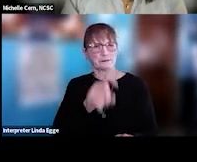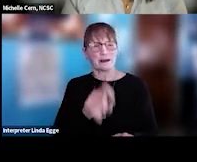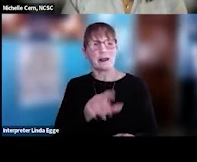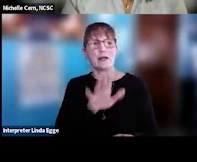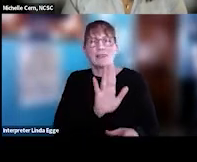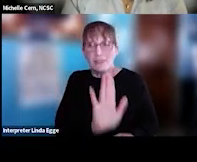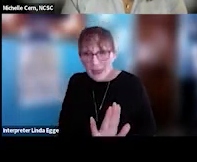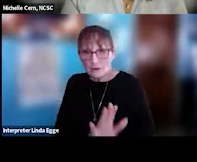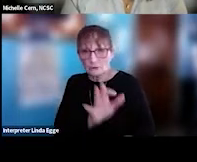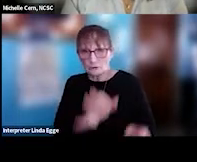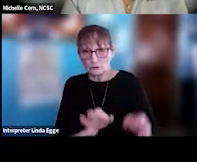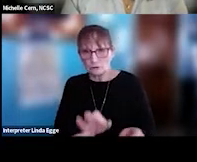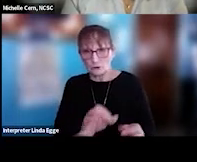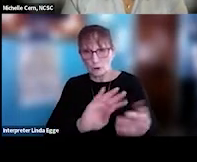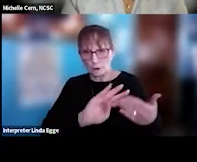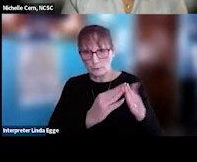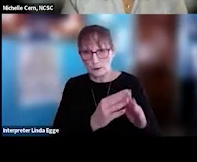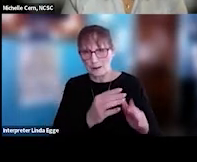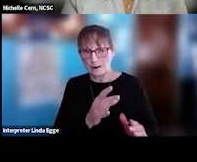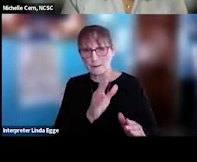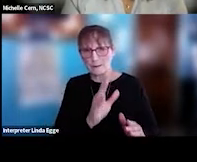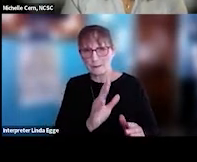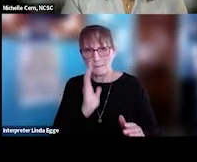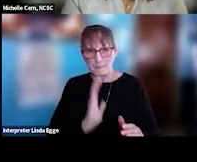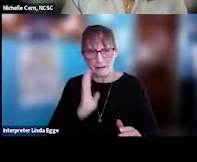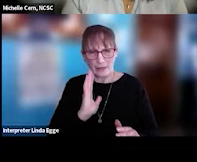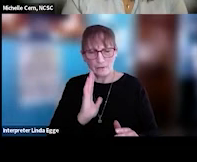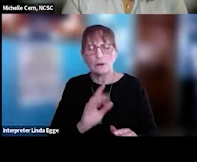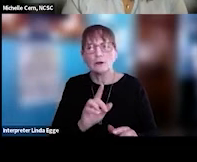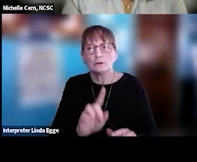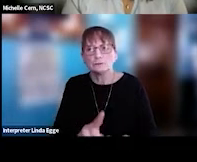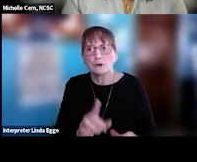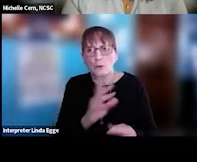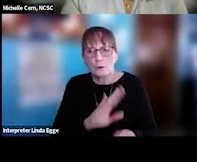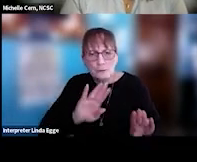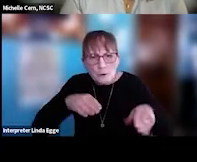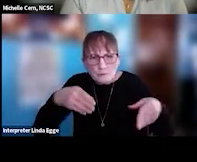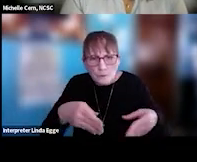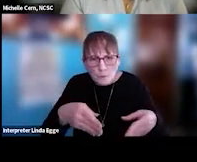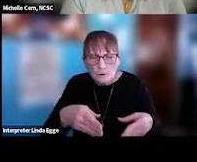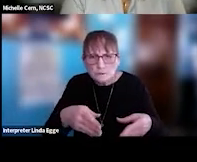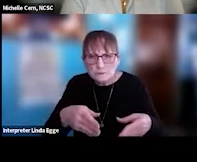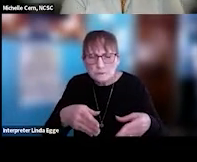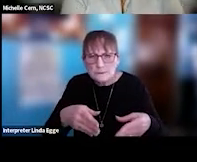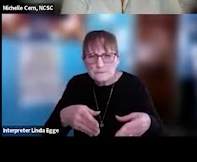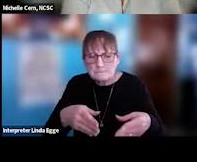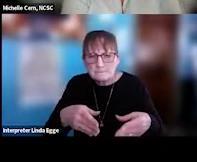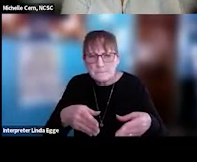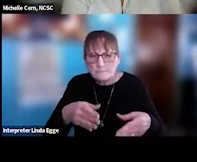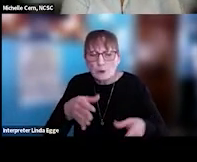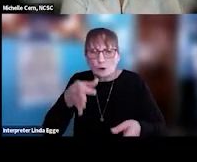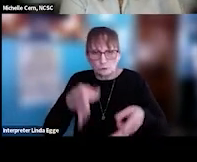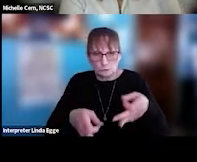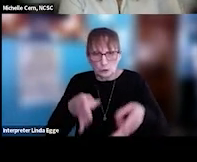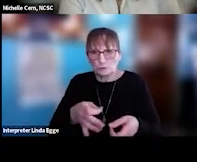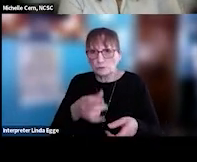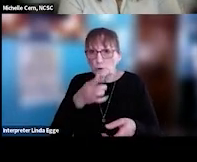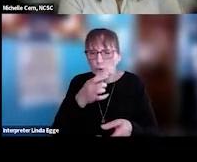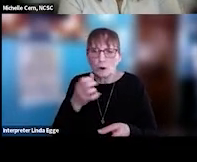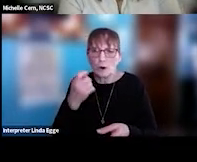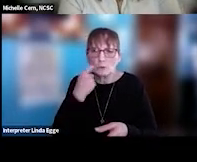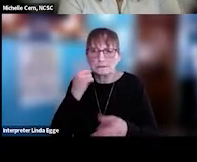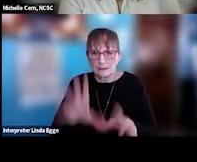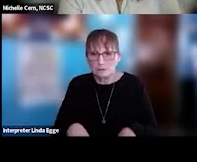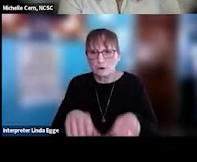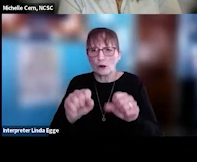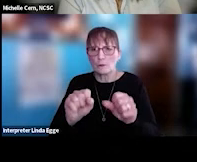community at the time, which was to focus on treatment courts and to focus on judges who recently took over a